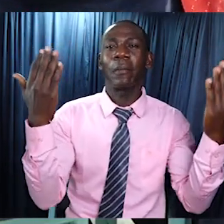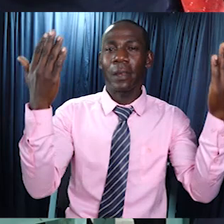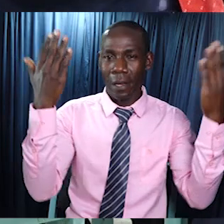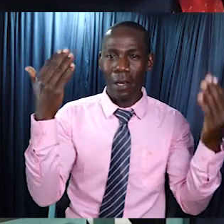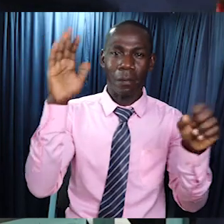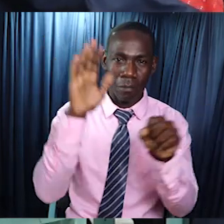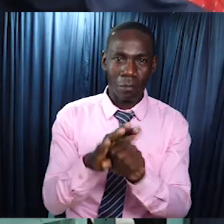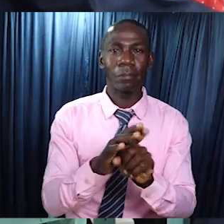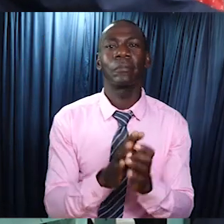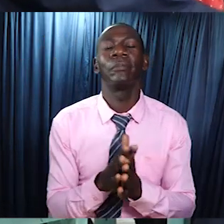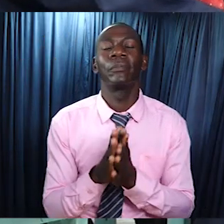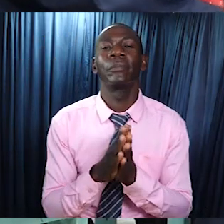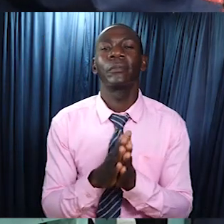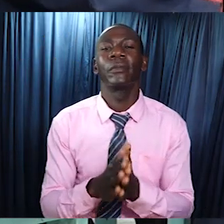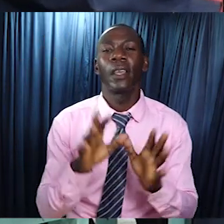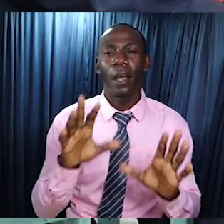evermore.